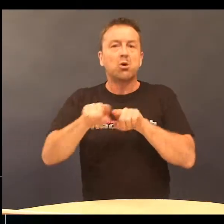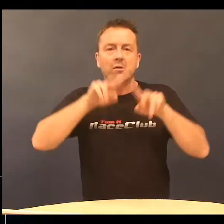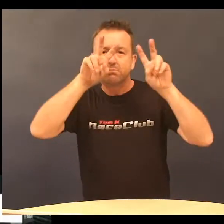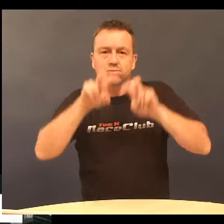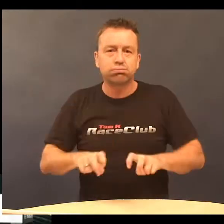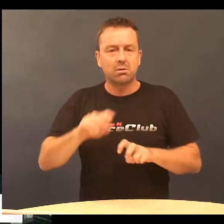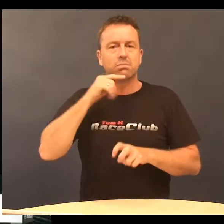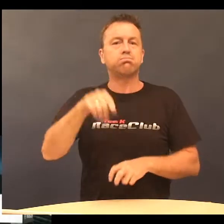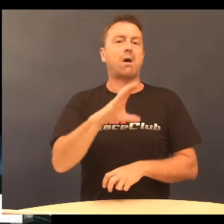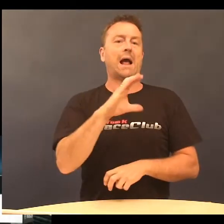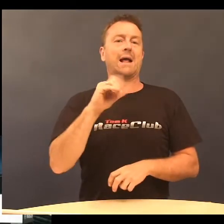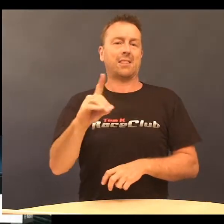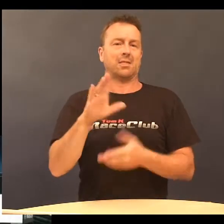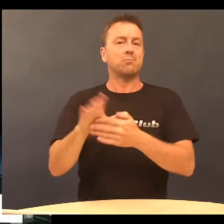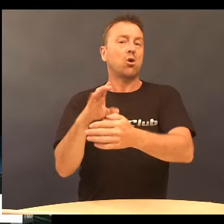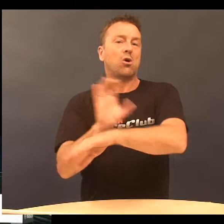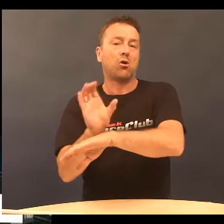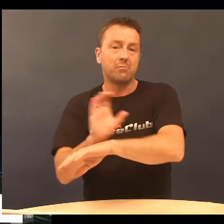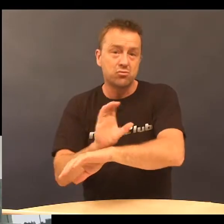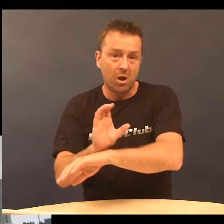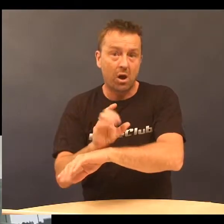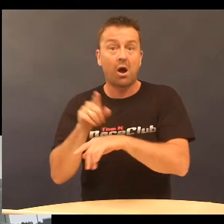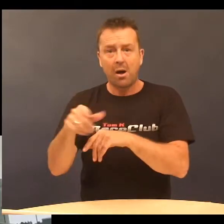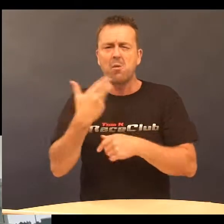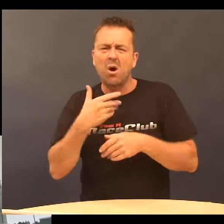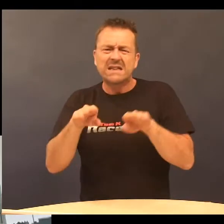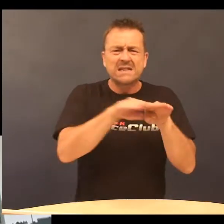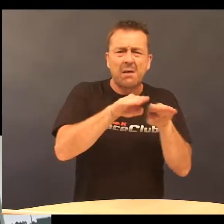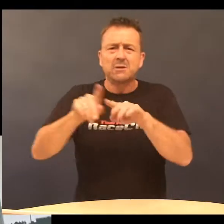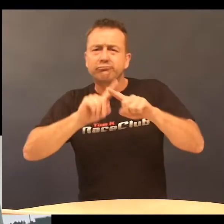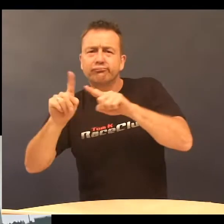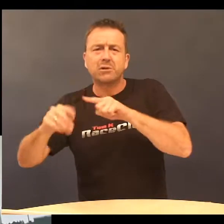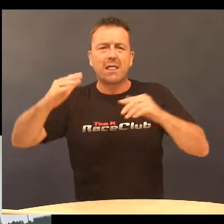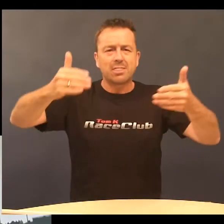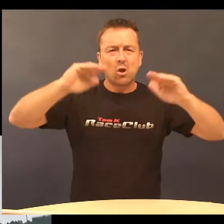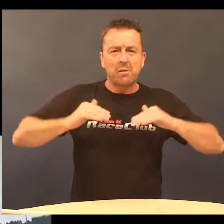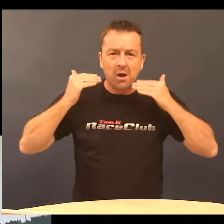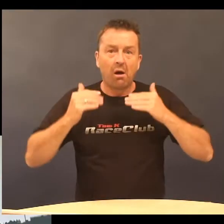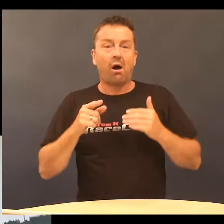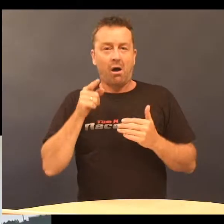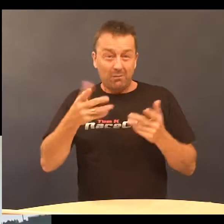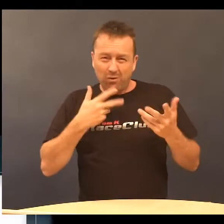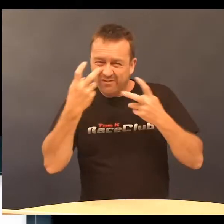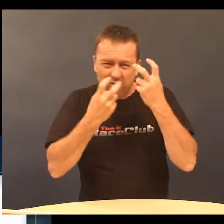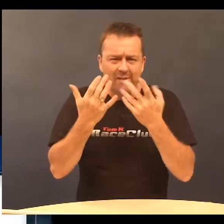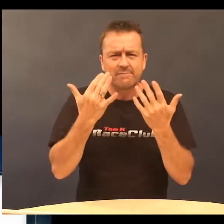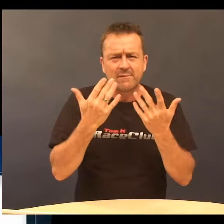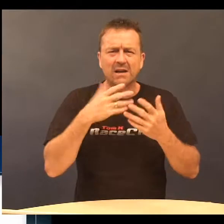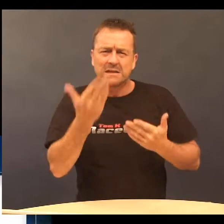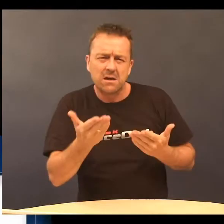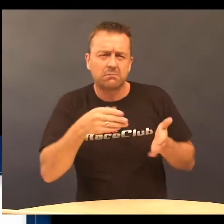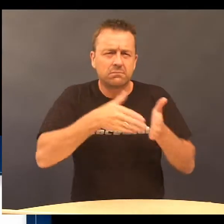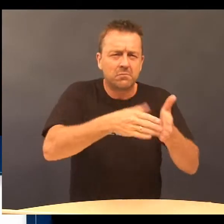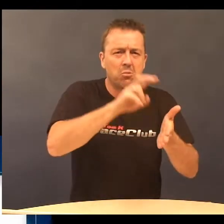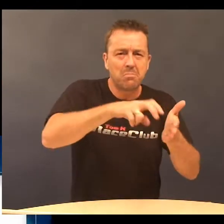its performance in CFD, so on computer, through computational fluid dynamics, trying to make out or find out